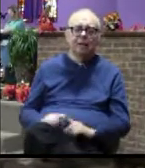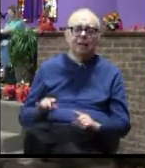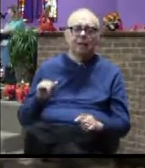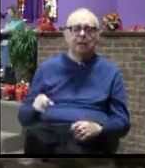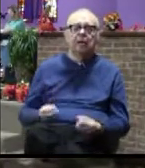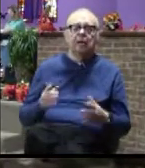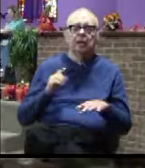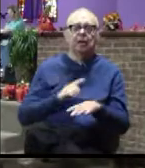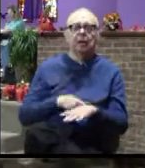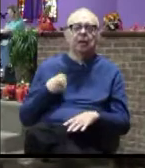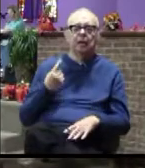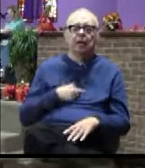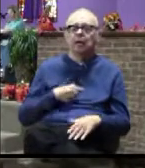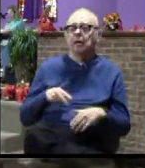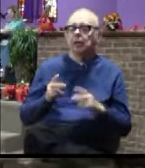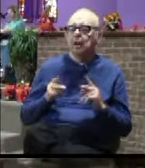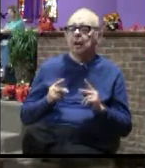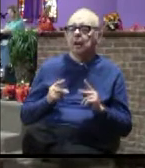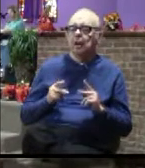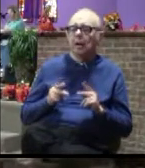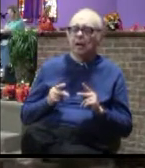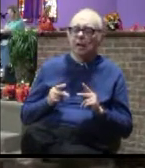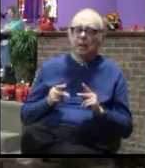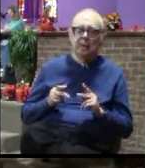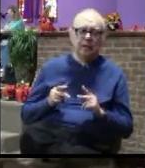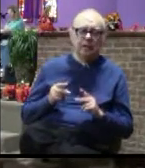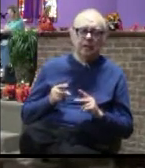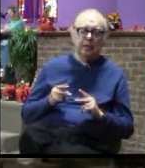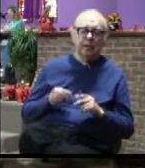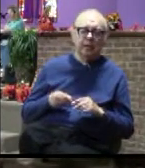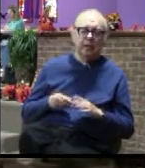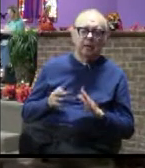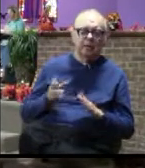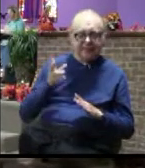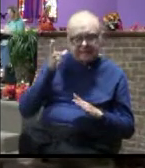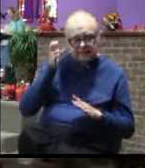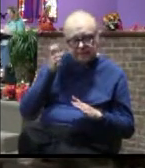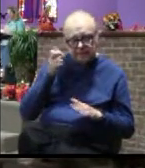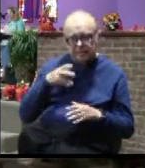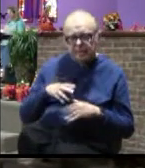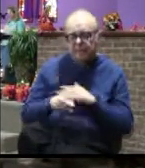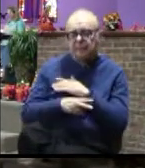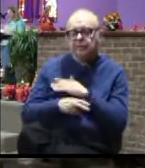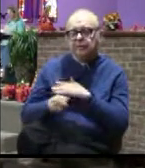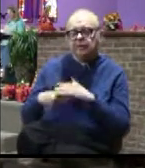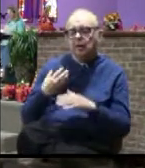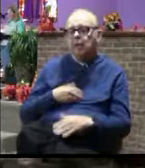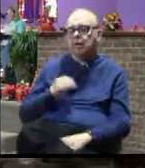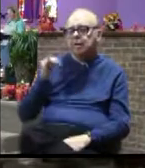but yet how many times do we get upset because they ticked off of satan because we let him steal our inheritance